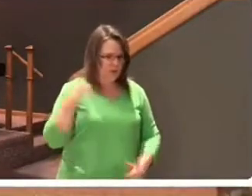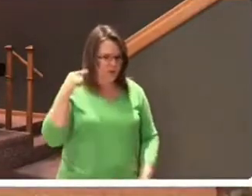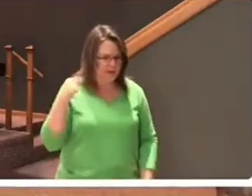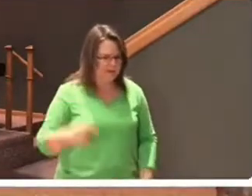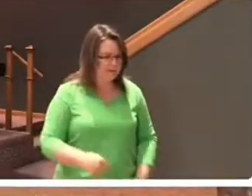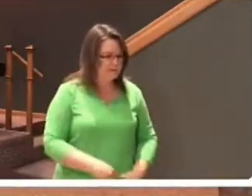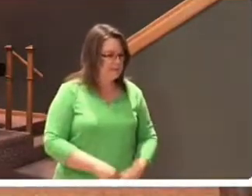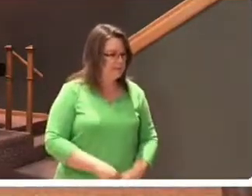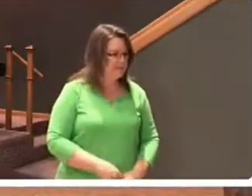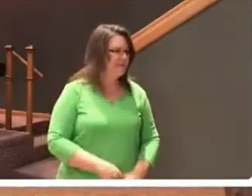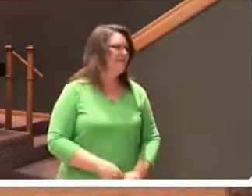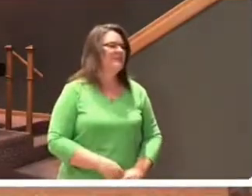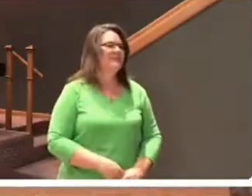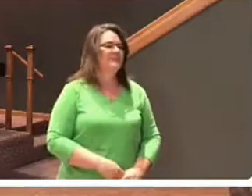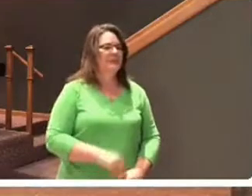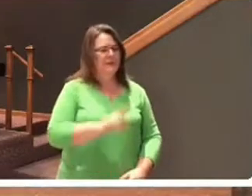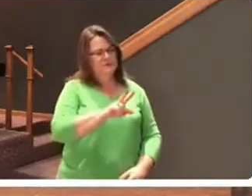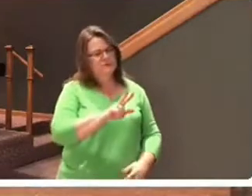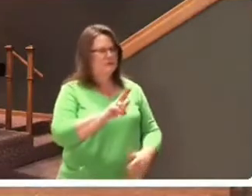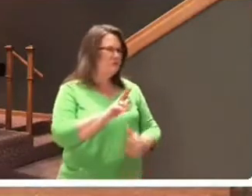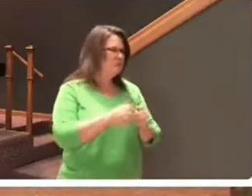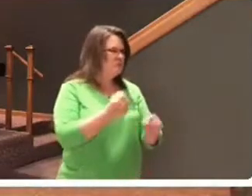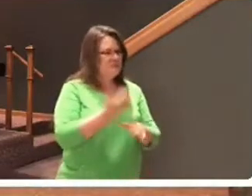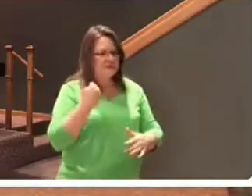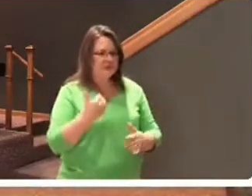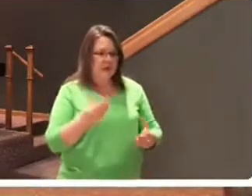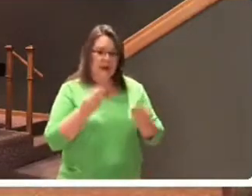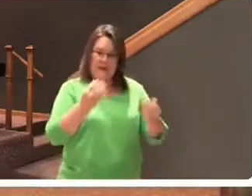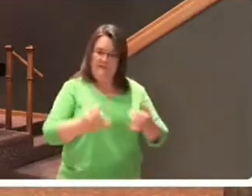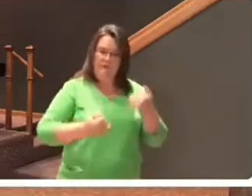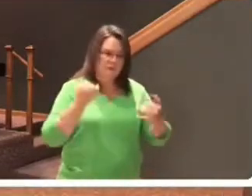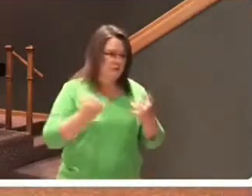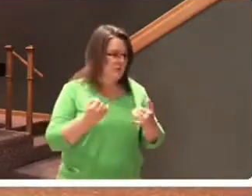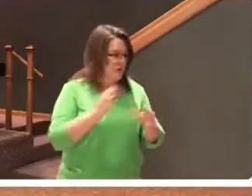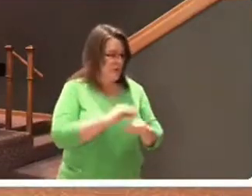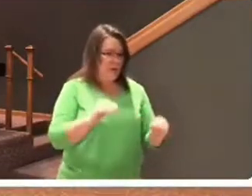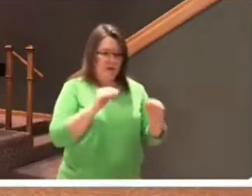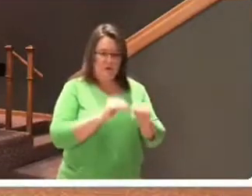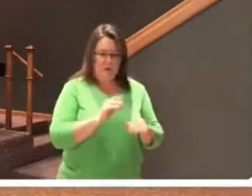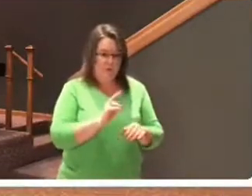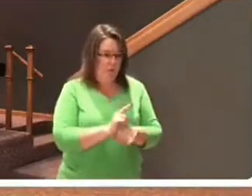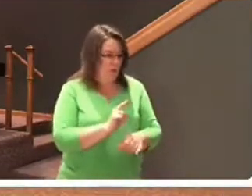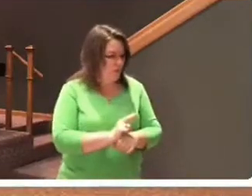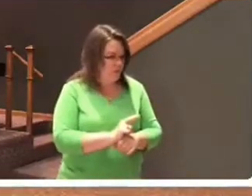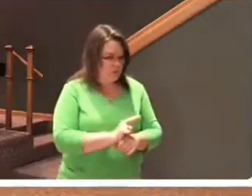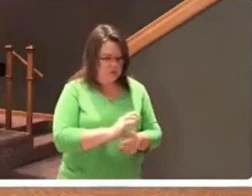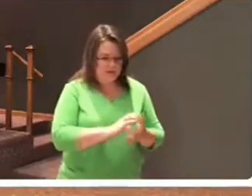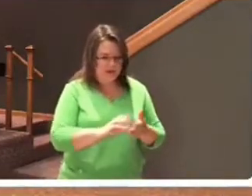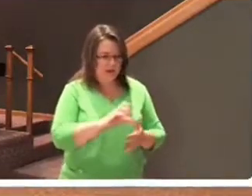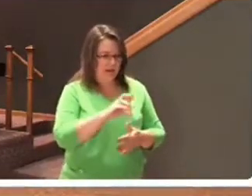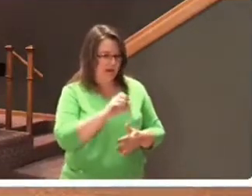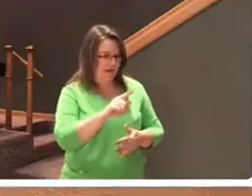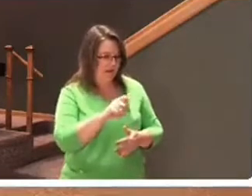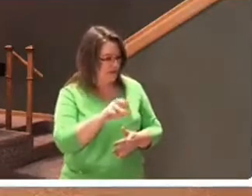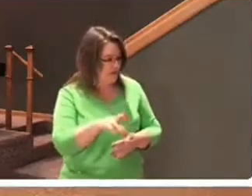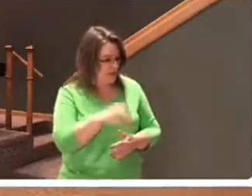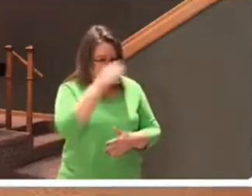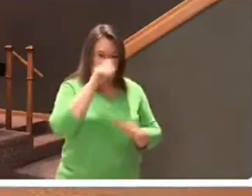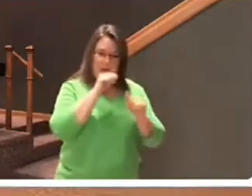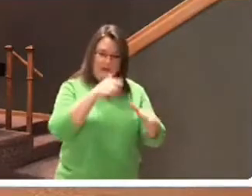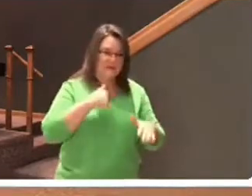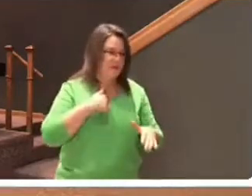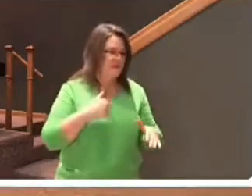crazy. 2 to 3 years ago, and give it joyfully. I no longer even use a check register. God has